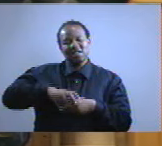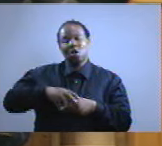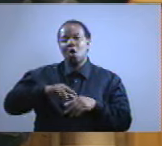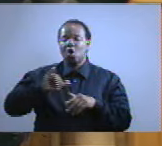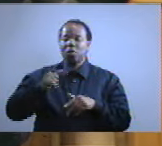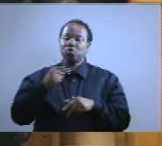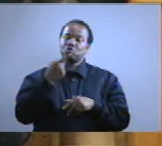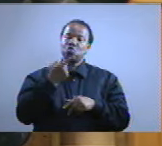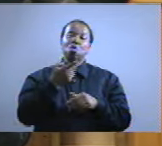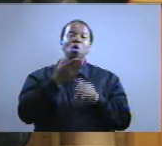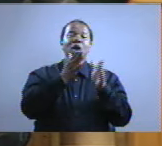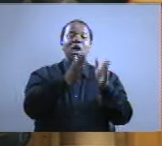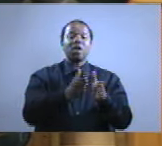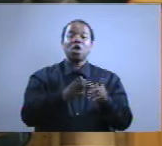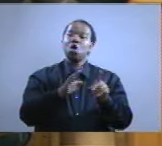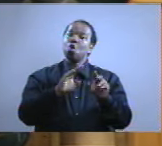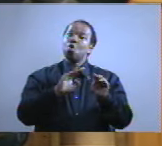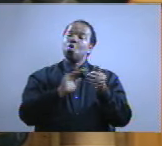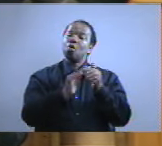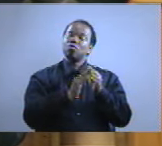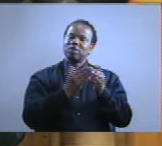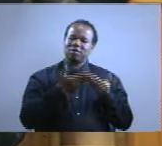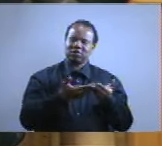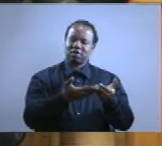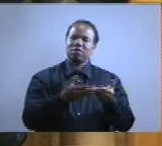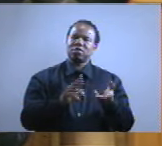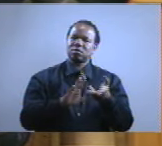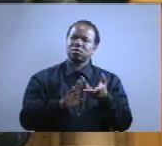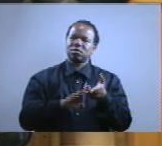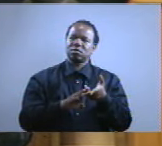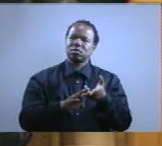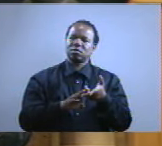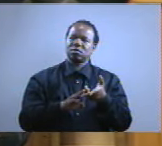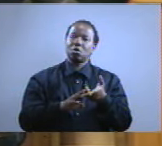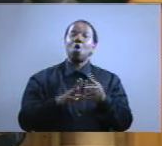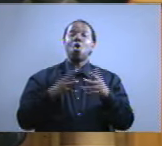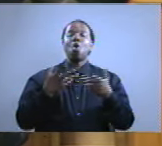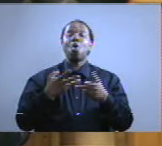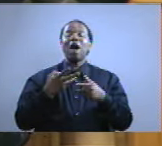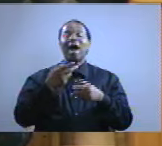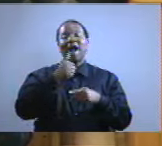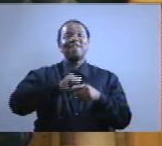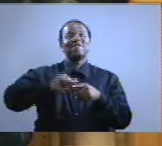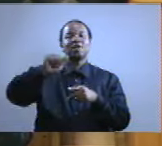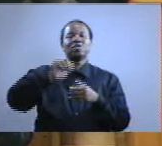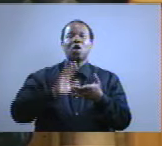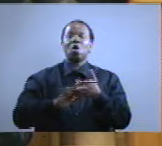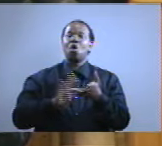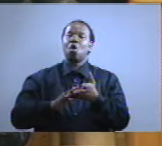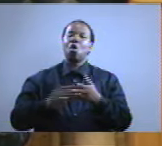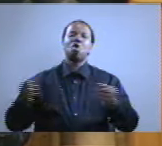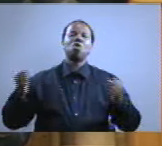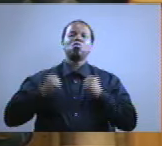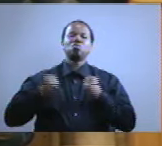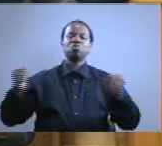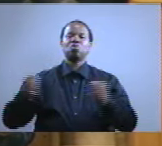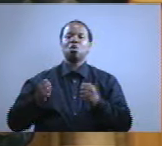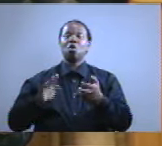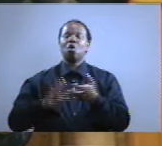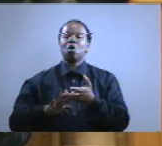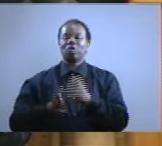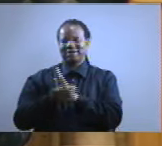areas: community service, a group adventure journey, physical recreation and skills